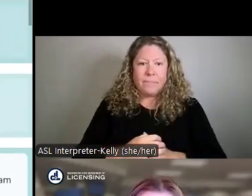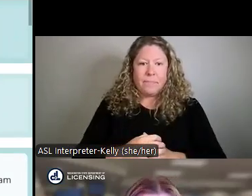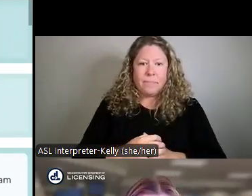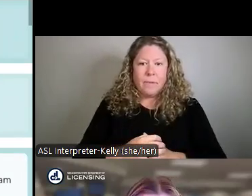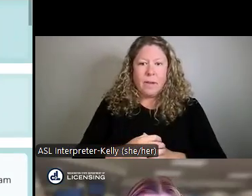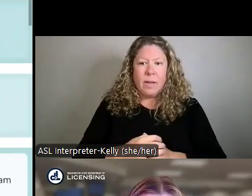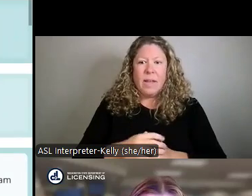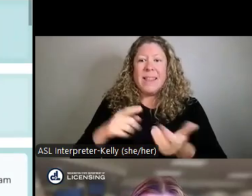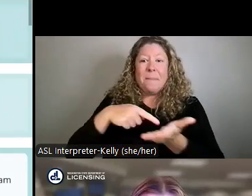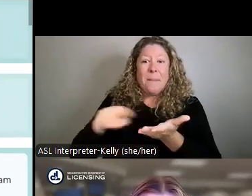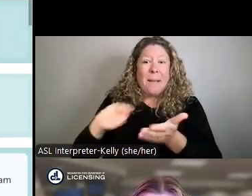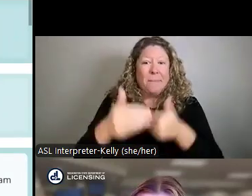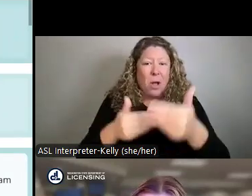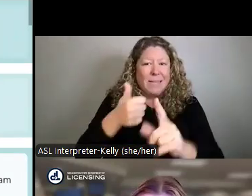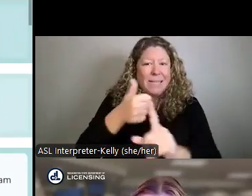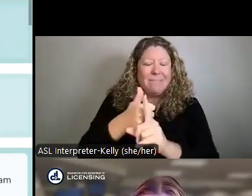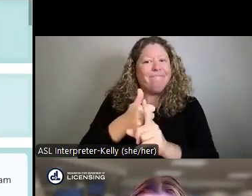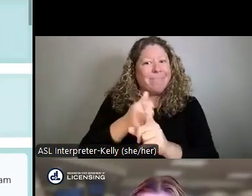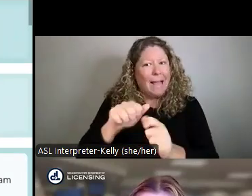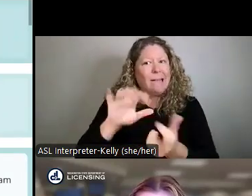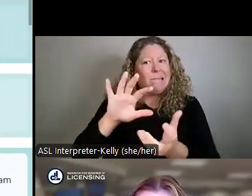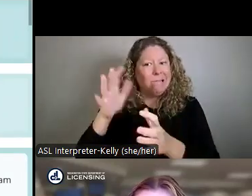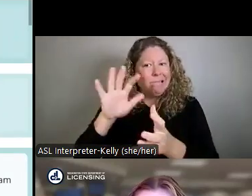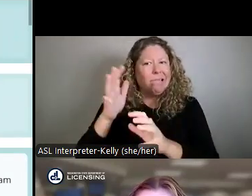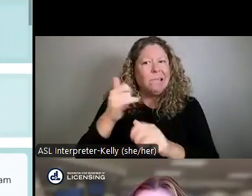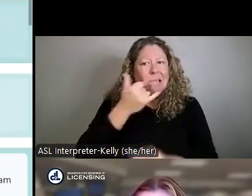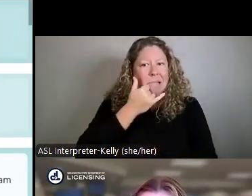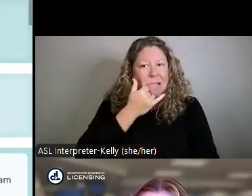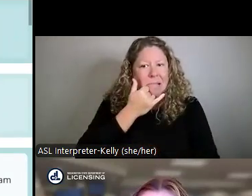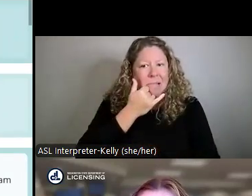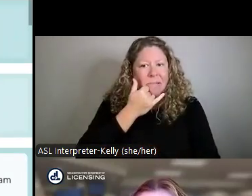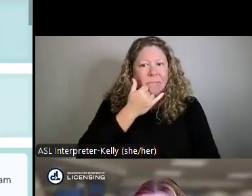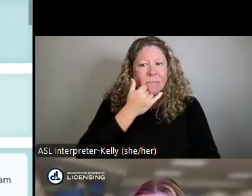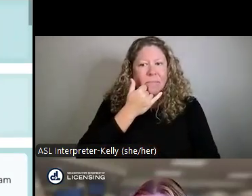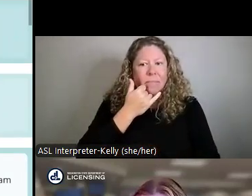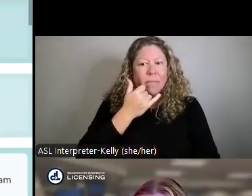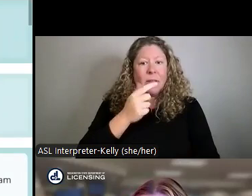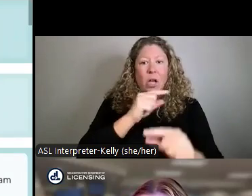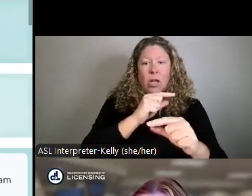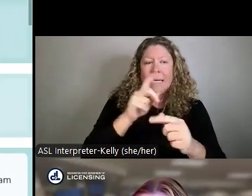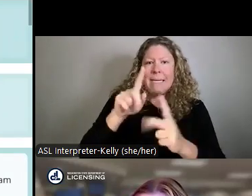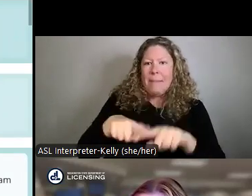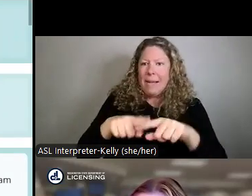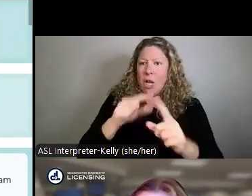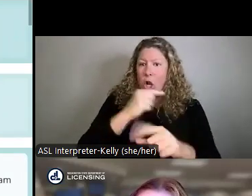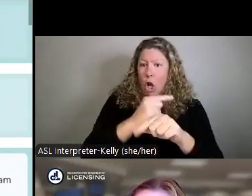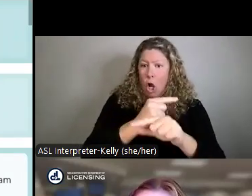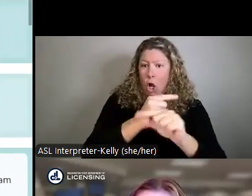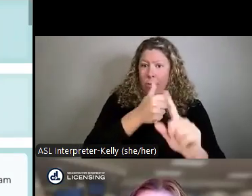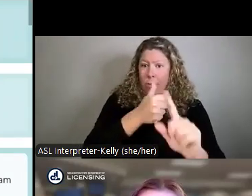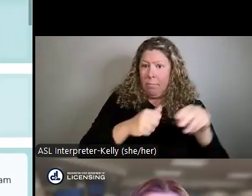payment process, regardless of if it was the guard paying their fees or if